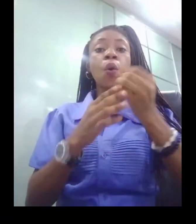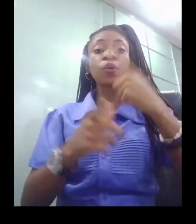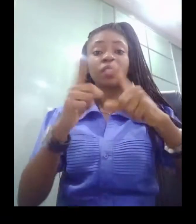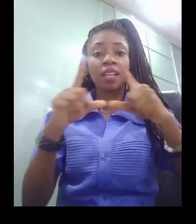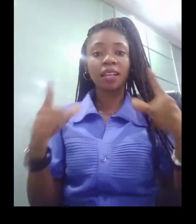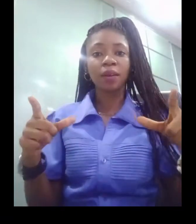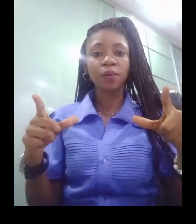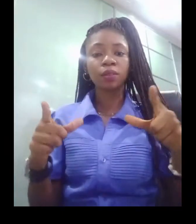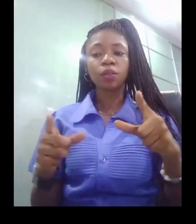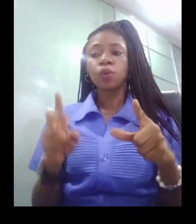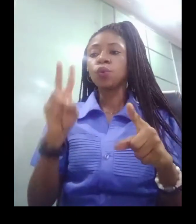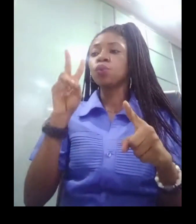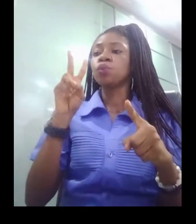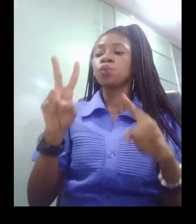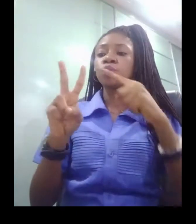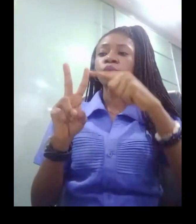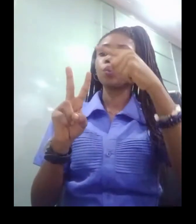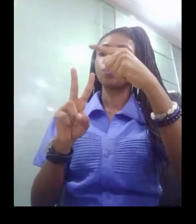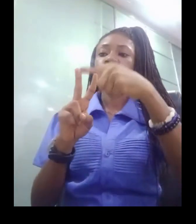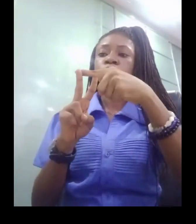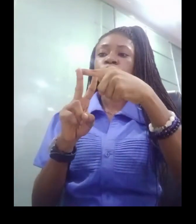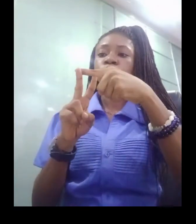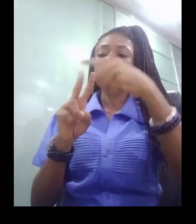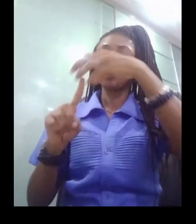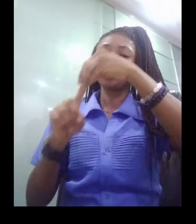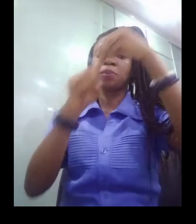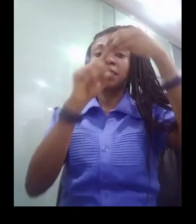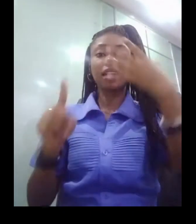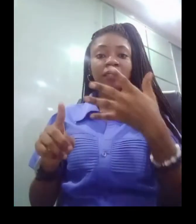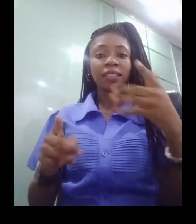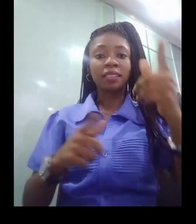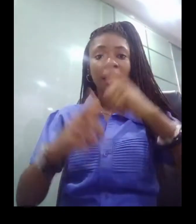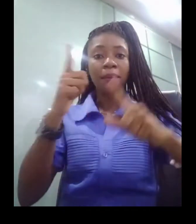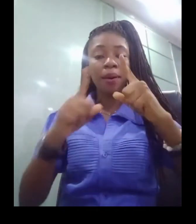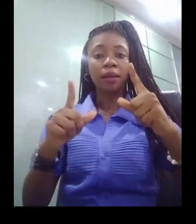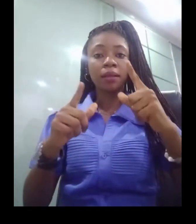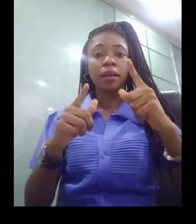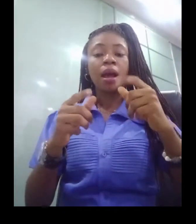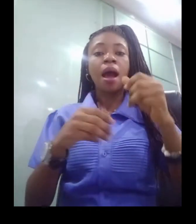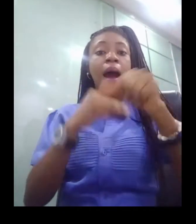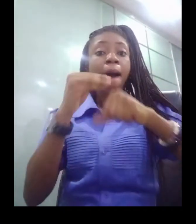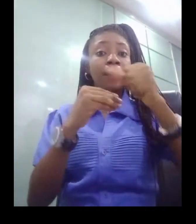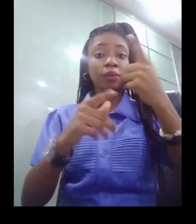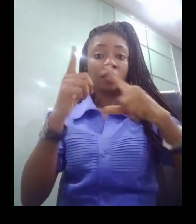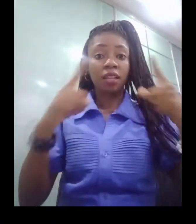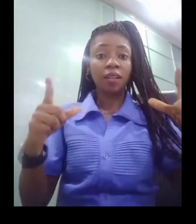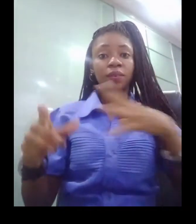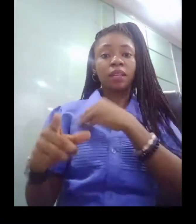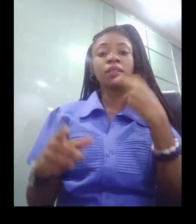2 great properties of language, spoken and signed, or iconicity